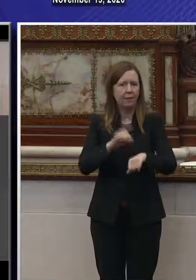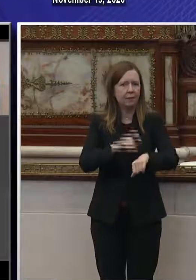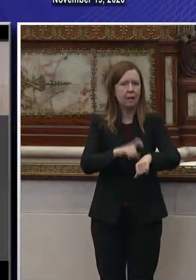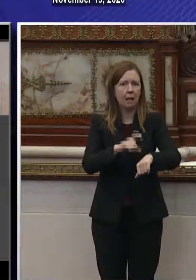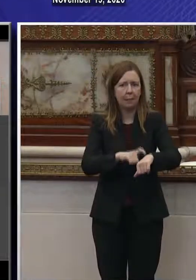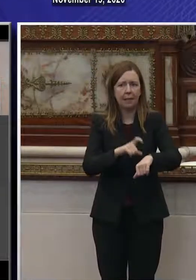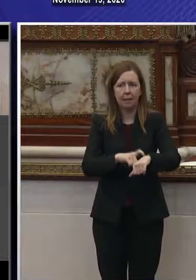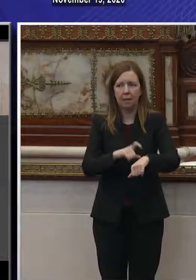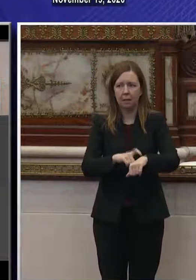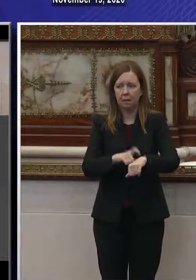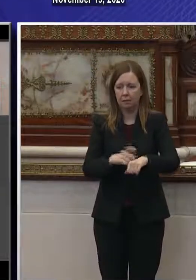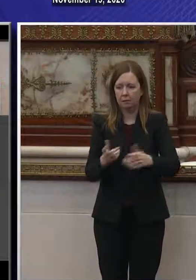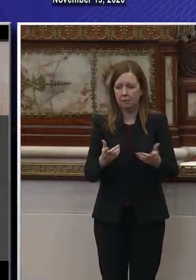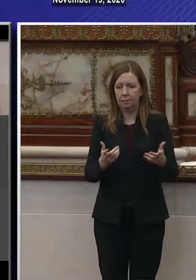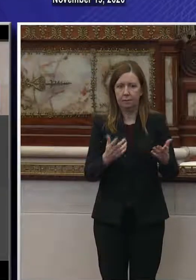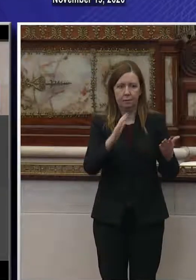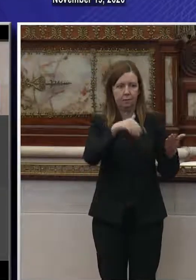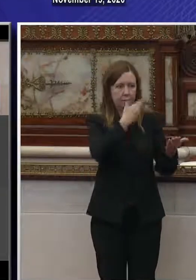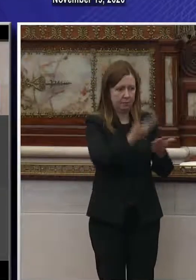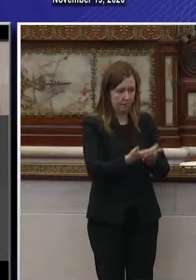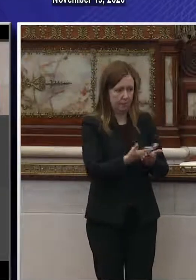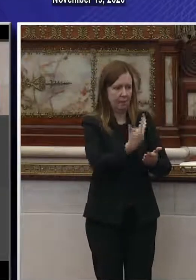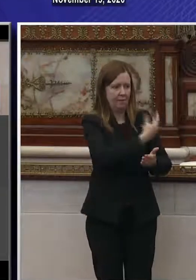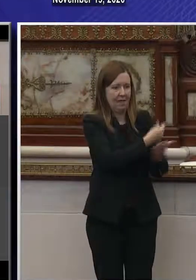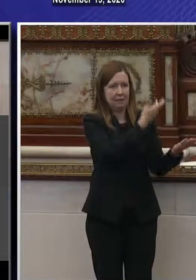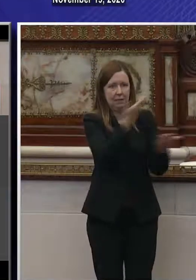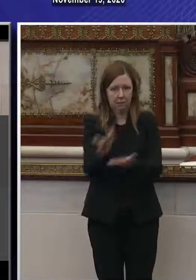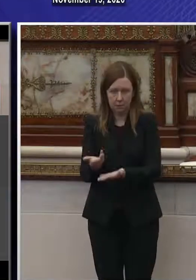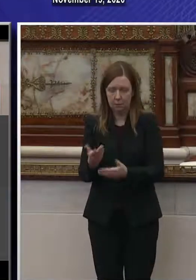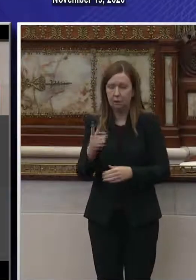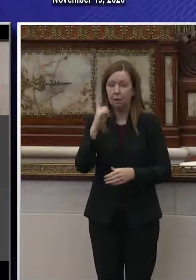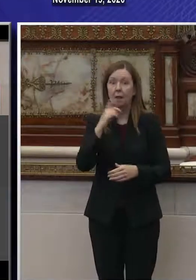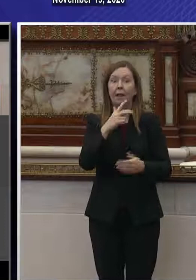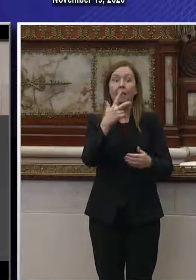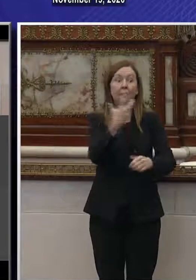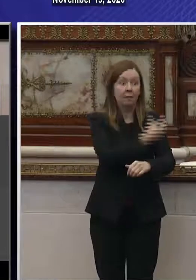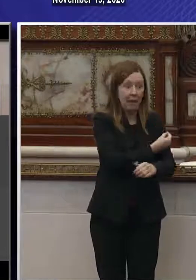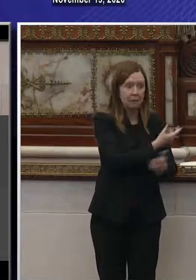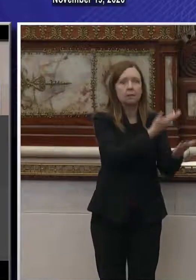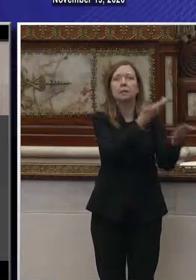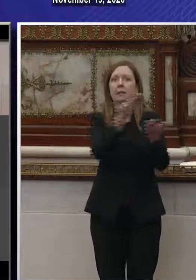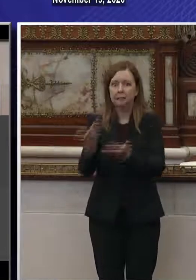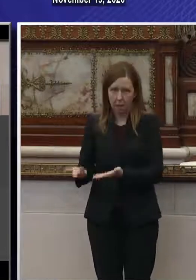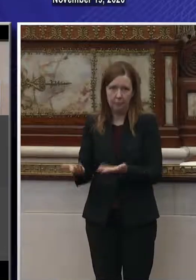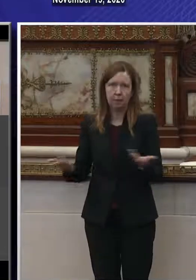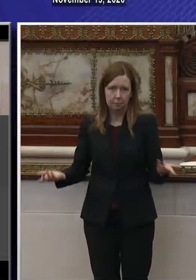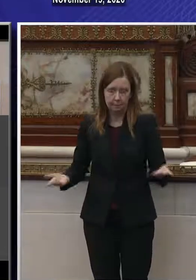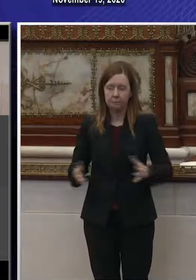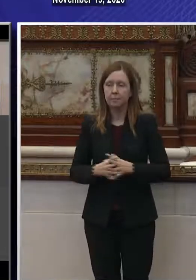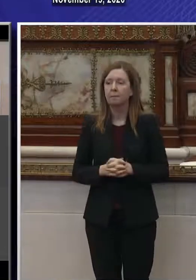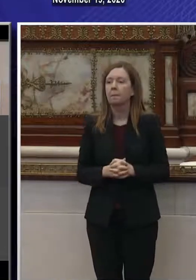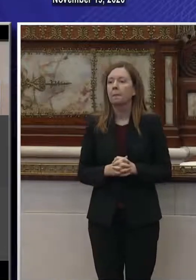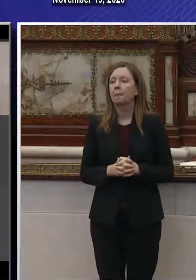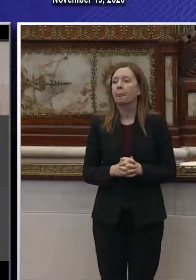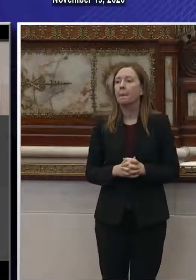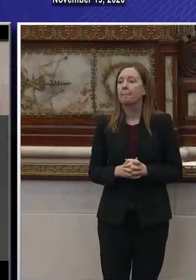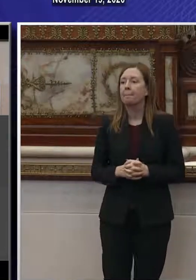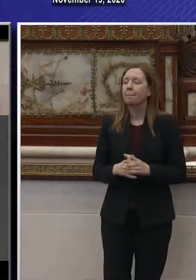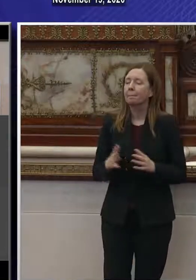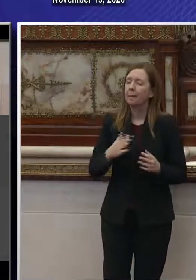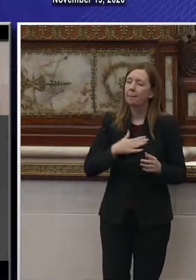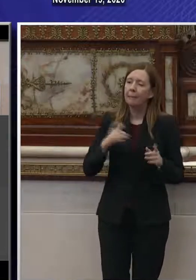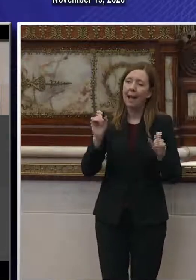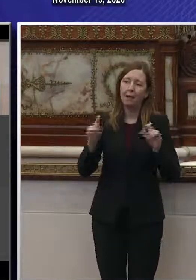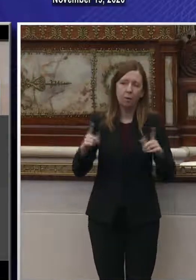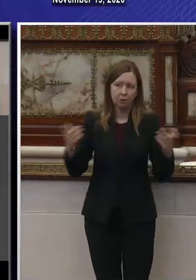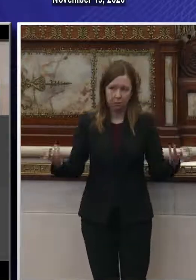timing of the vaccine, because the vaccine is coming. So I think, the main questions I